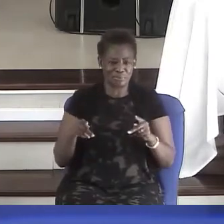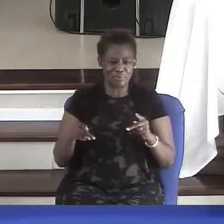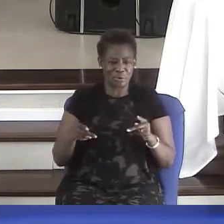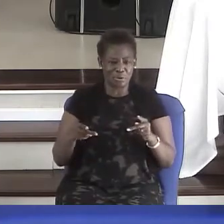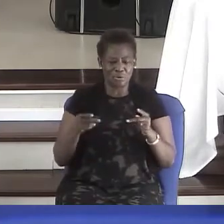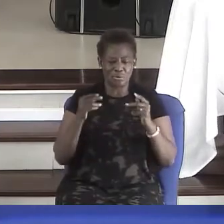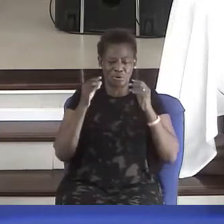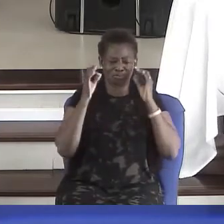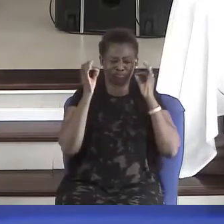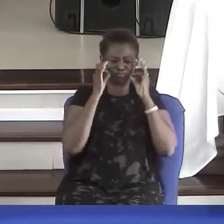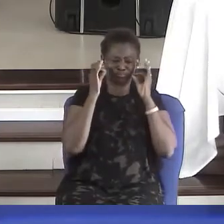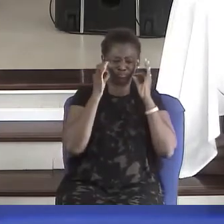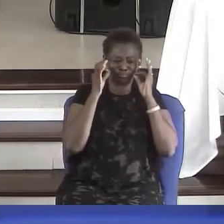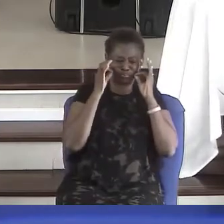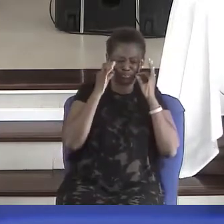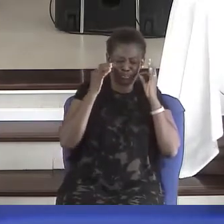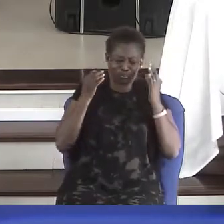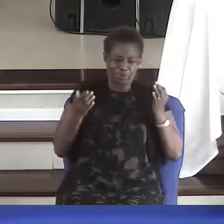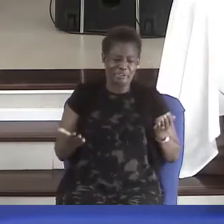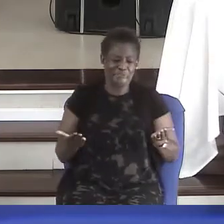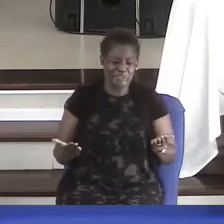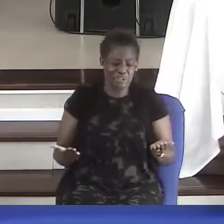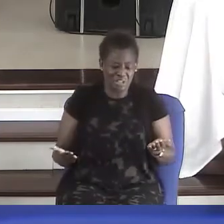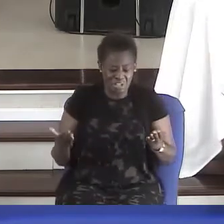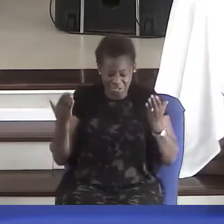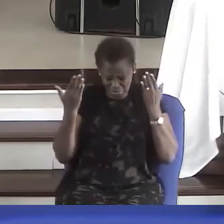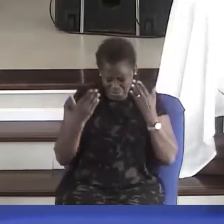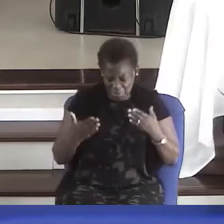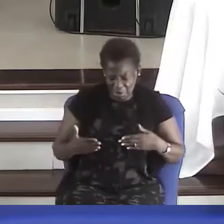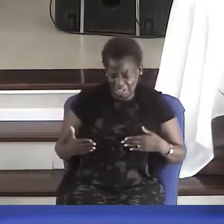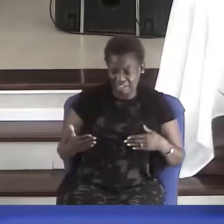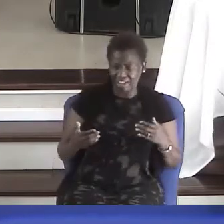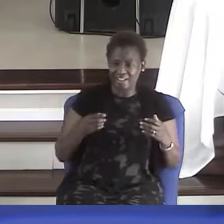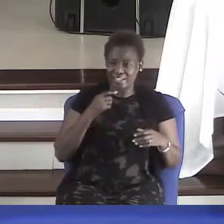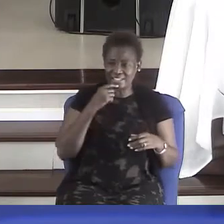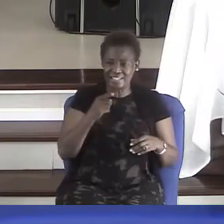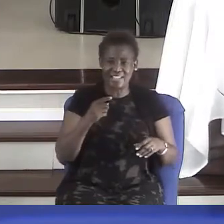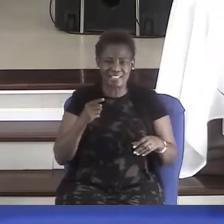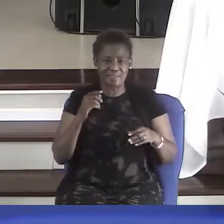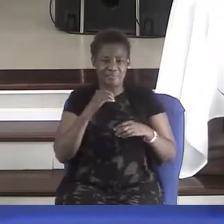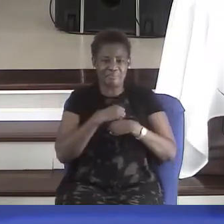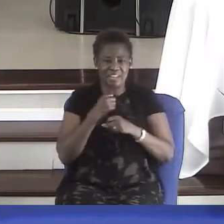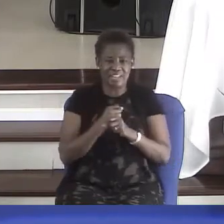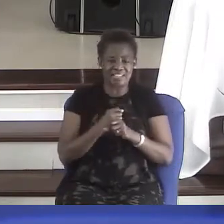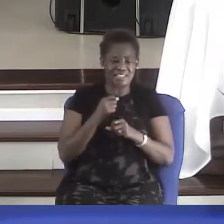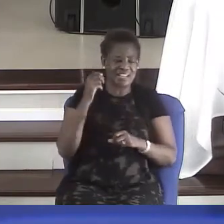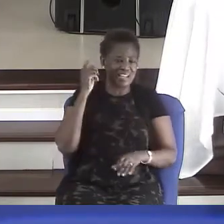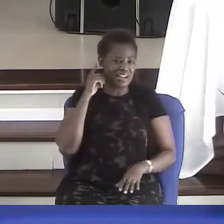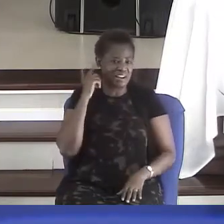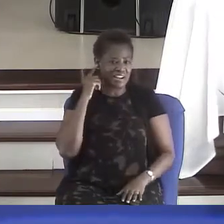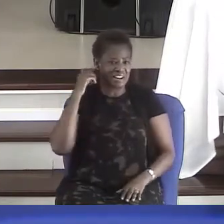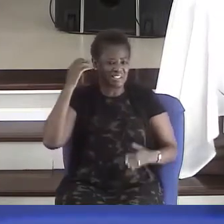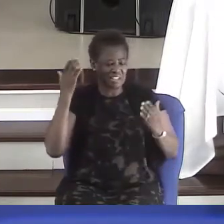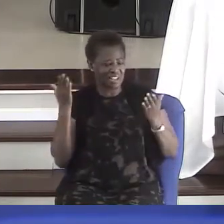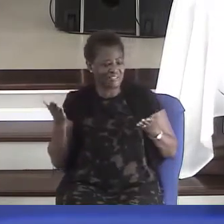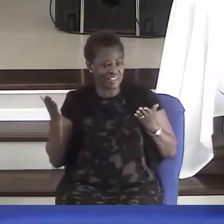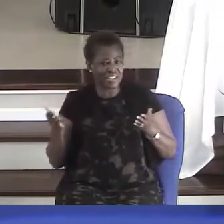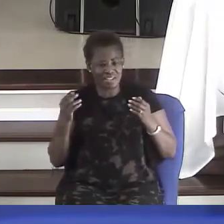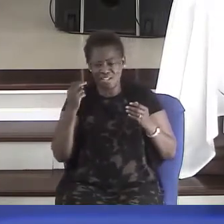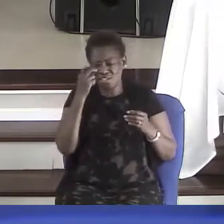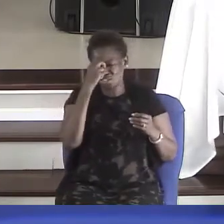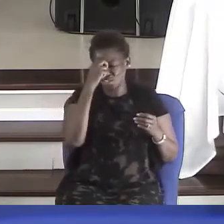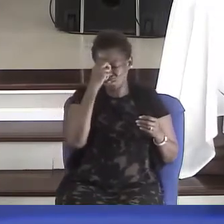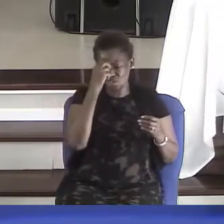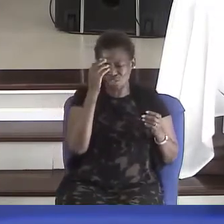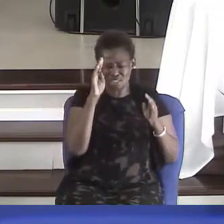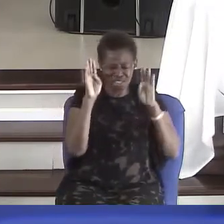and stupid. And he said they make their ears heavy and they shut their eyes, lest they see